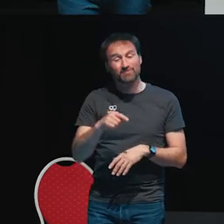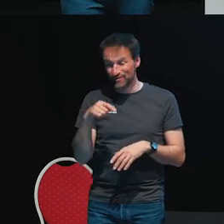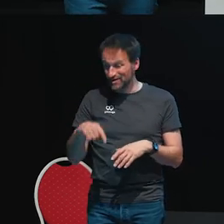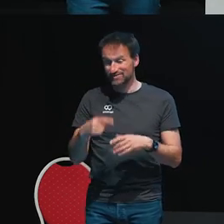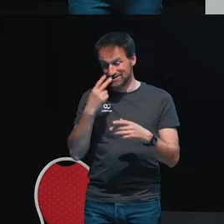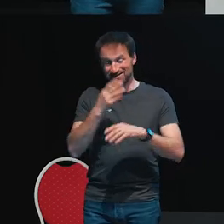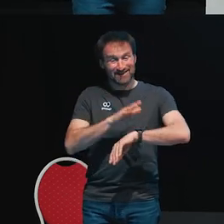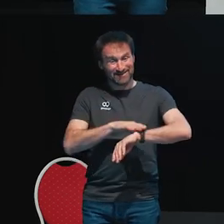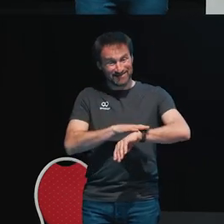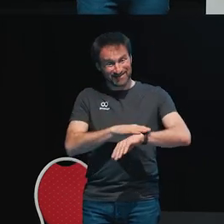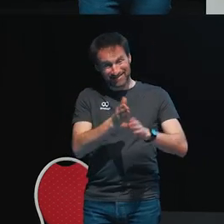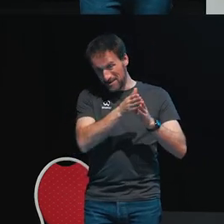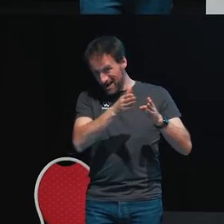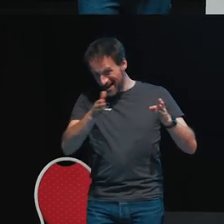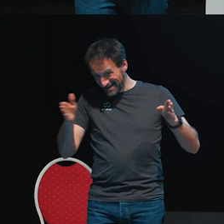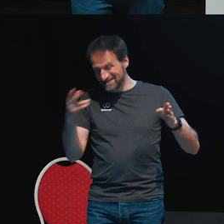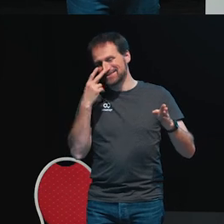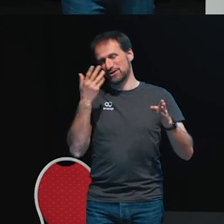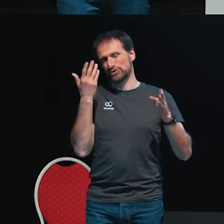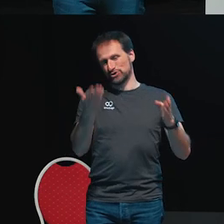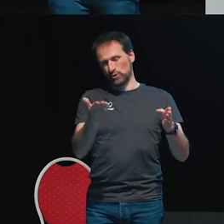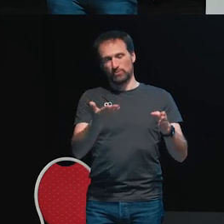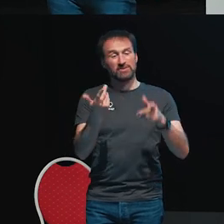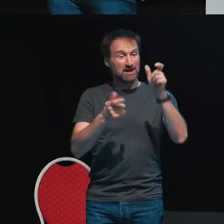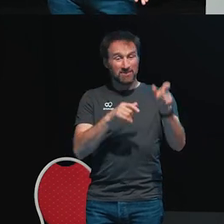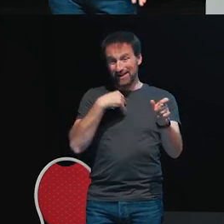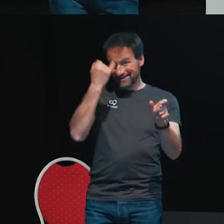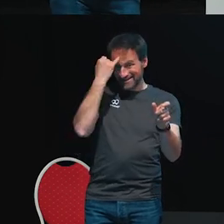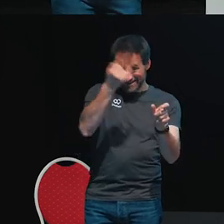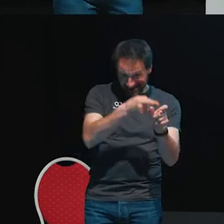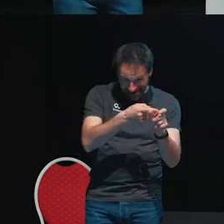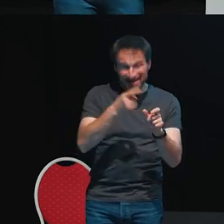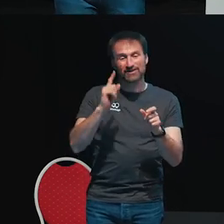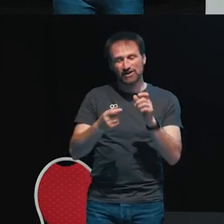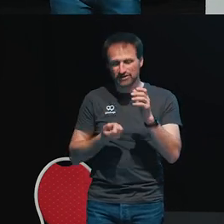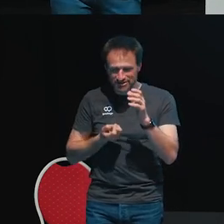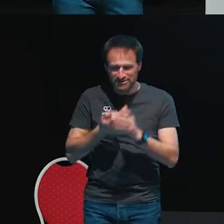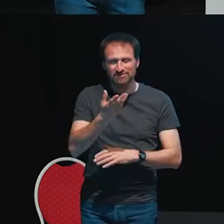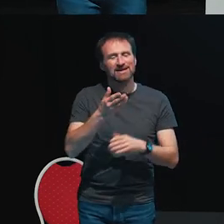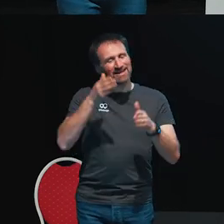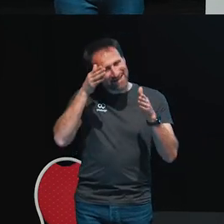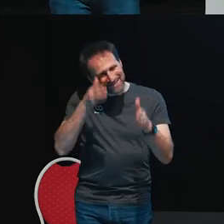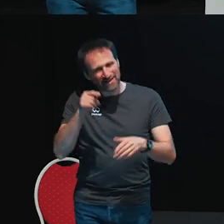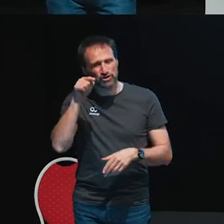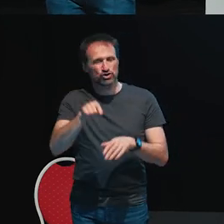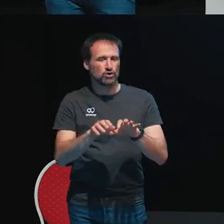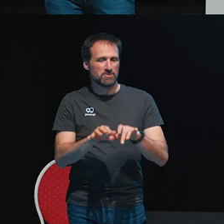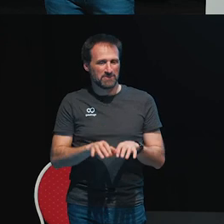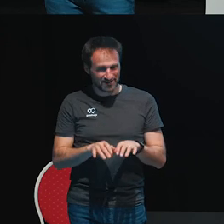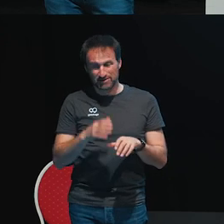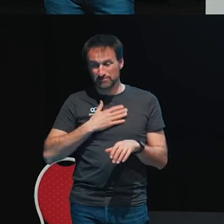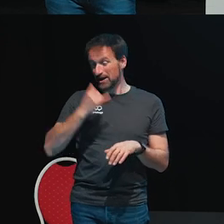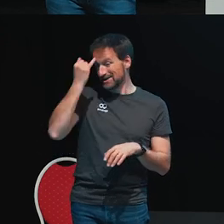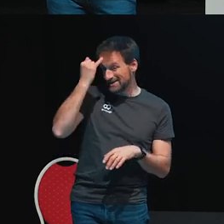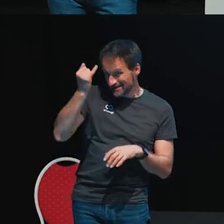looks like this. So somebody have an idea, and then sends an intent to implement, which means the idea lives in design. If you want